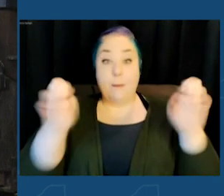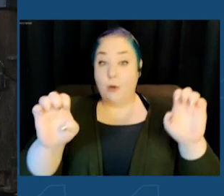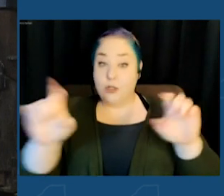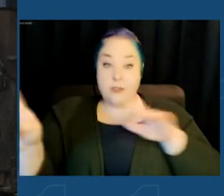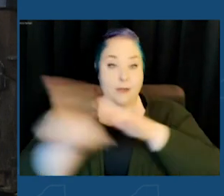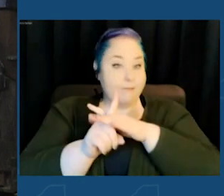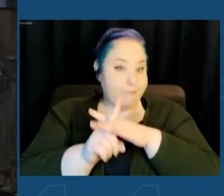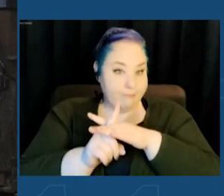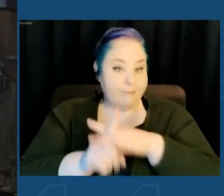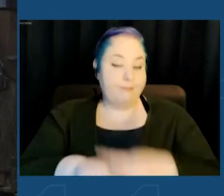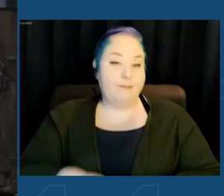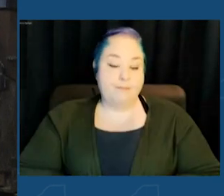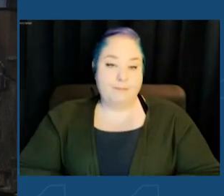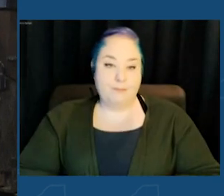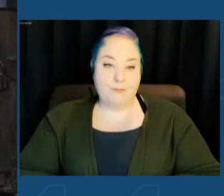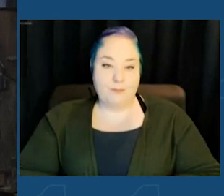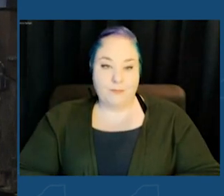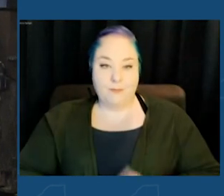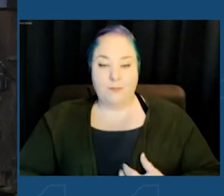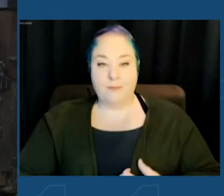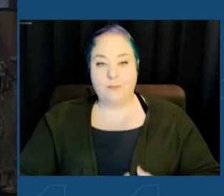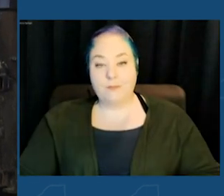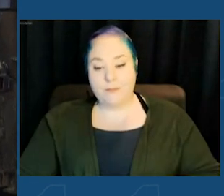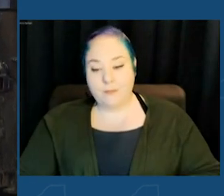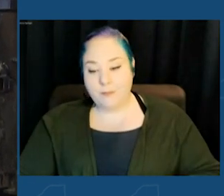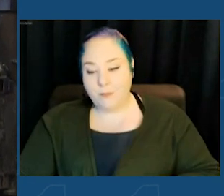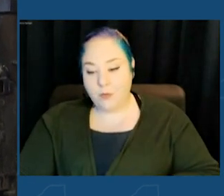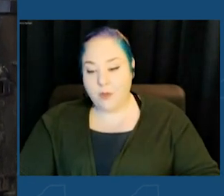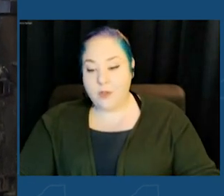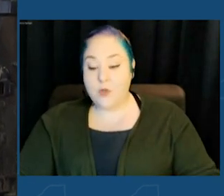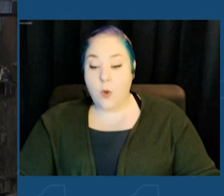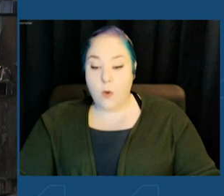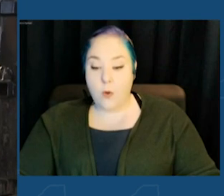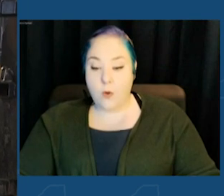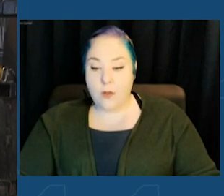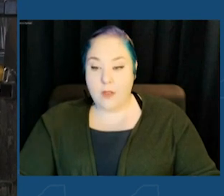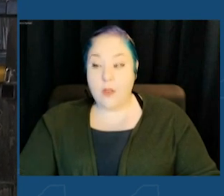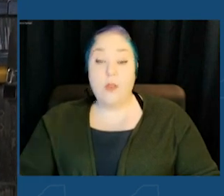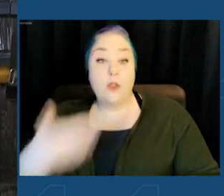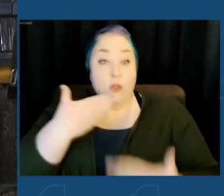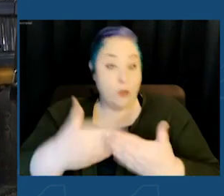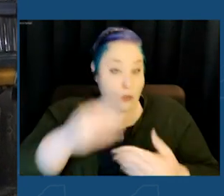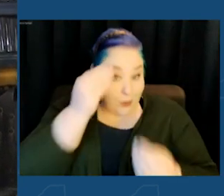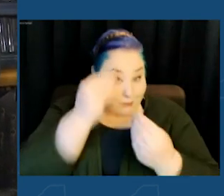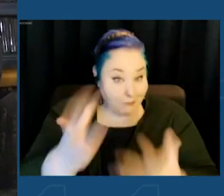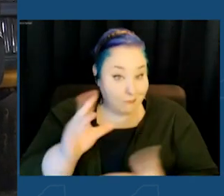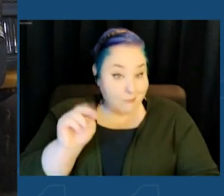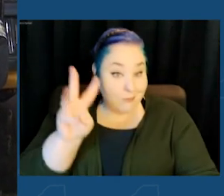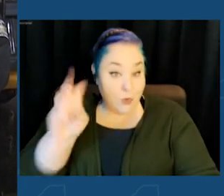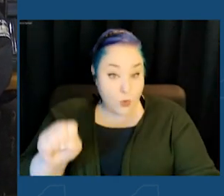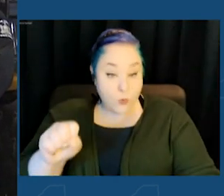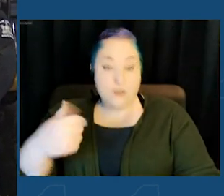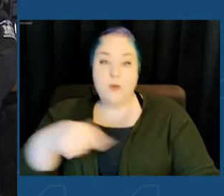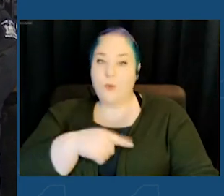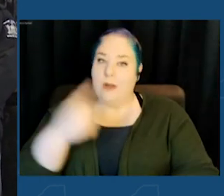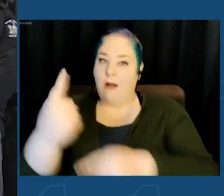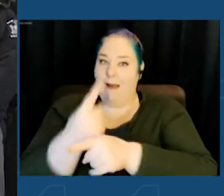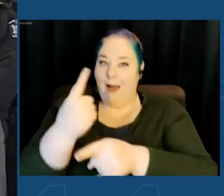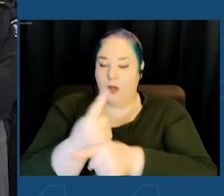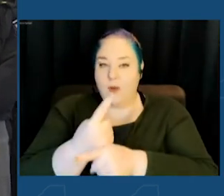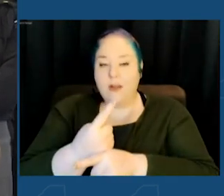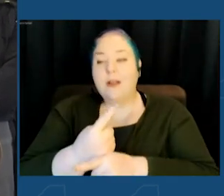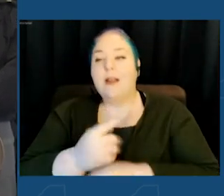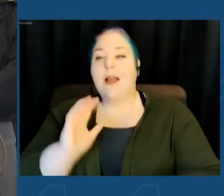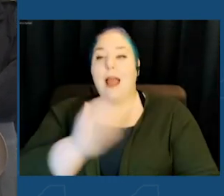continuing uh the good news is is that we are very accurate I appreciate the fact that our commercial Emergency Services